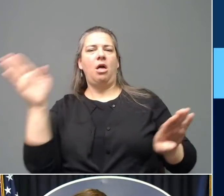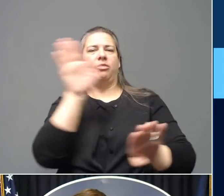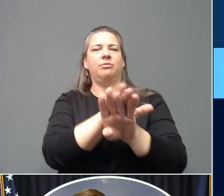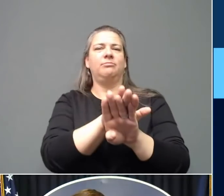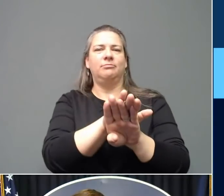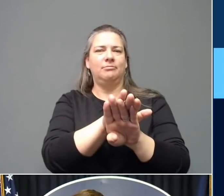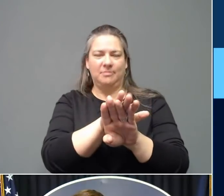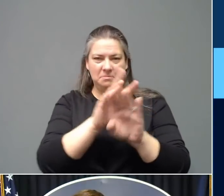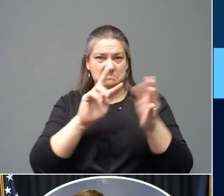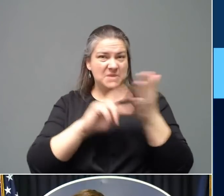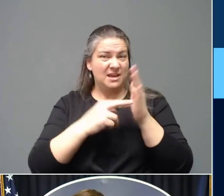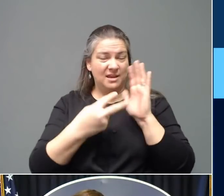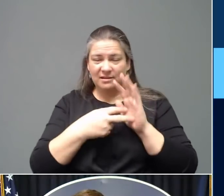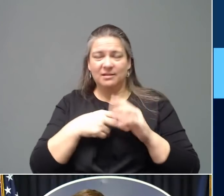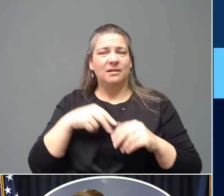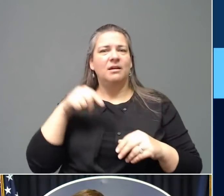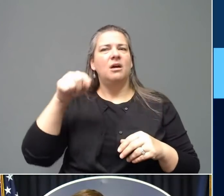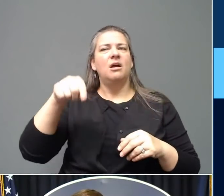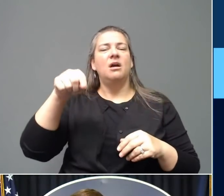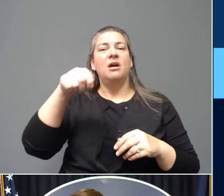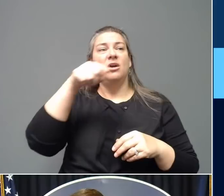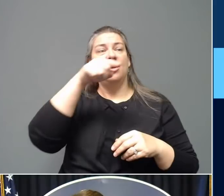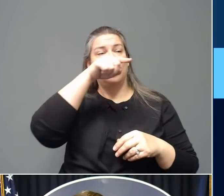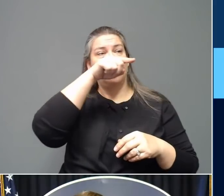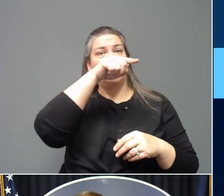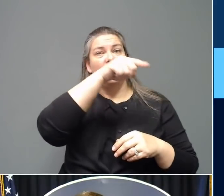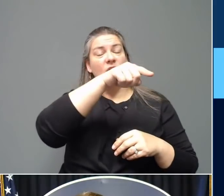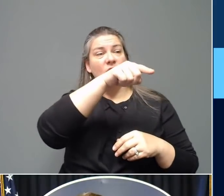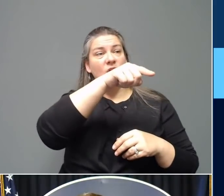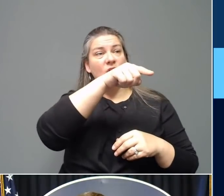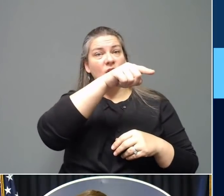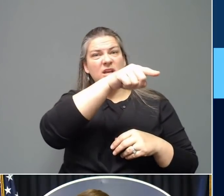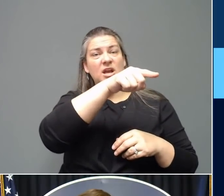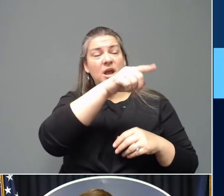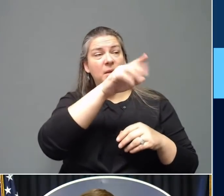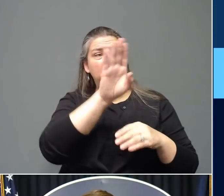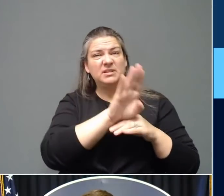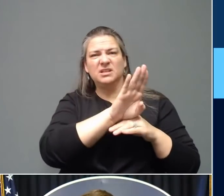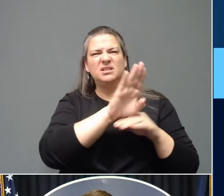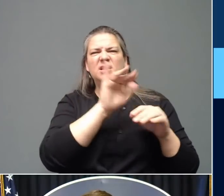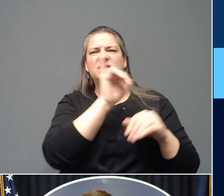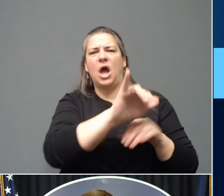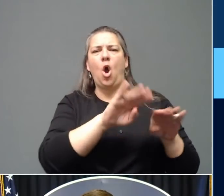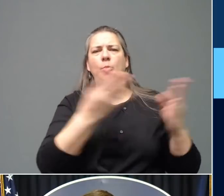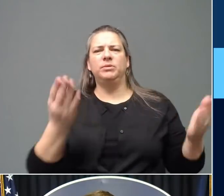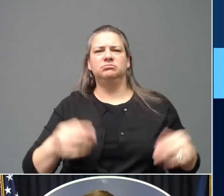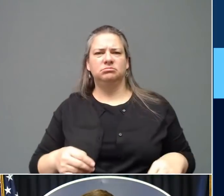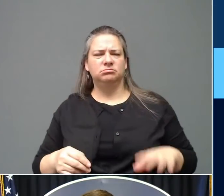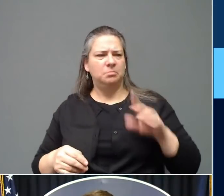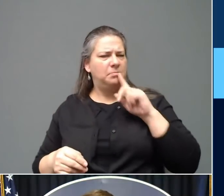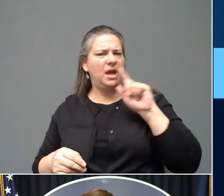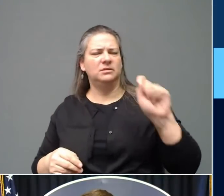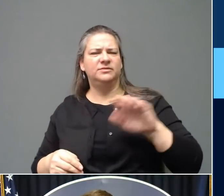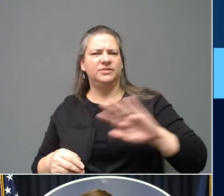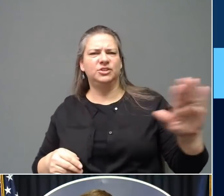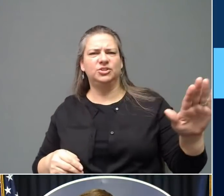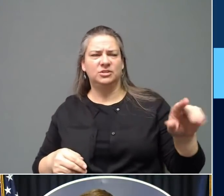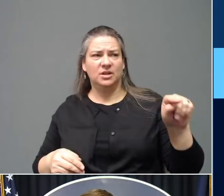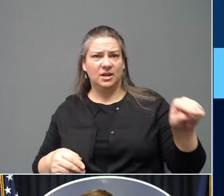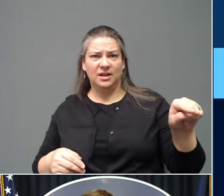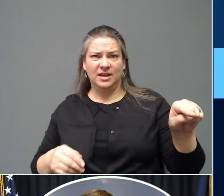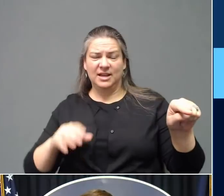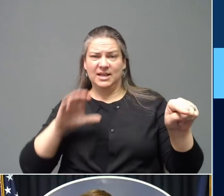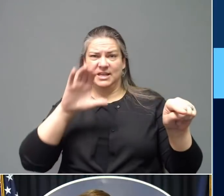they're following, quote, CDC guidelines. Well, Dr. Stack and I can tell you there is a lot of different